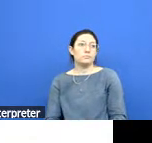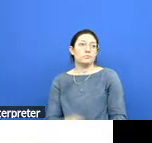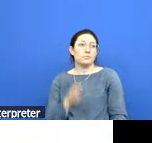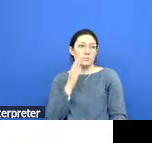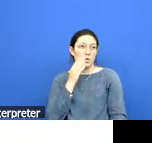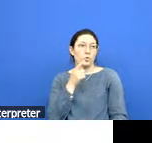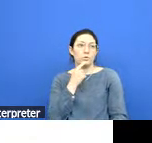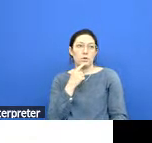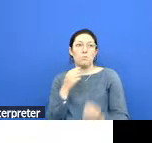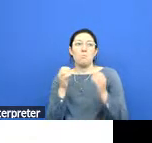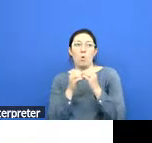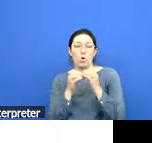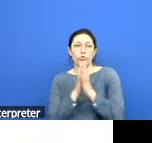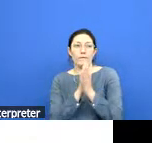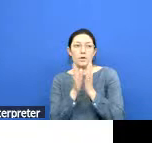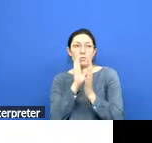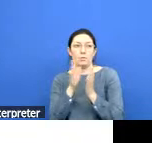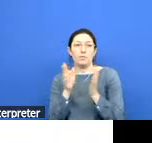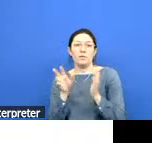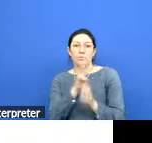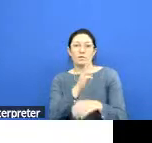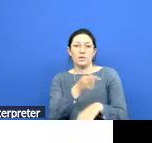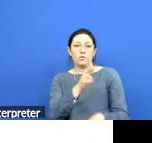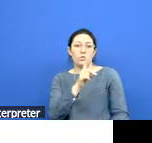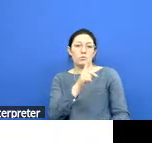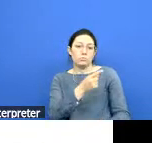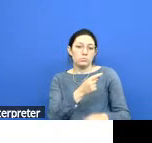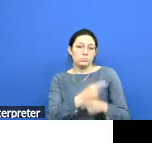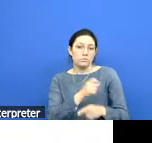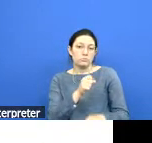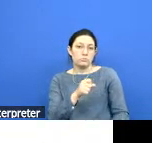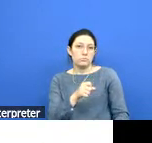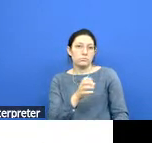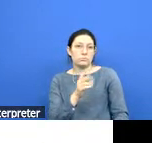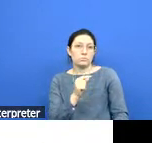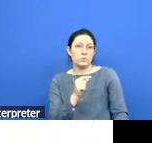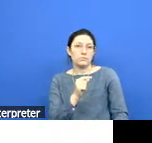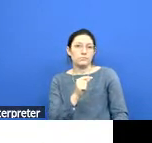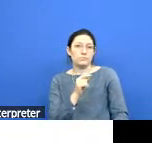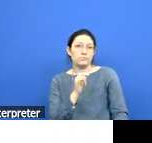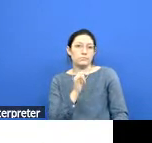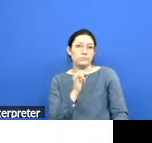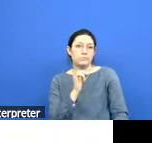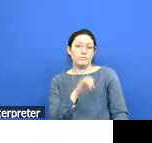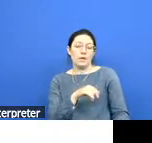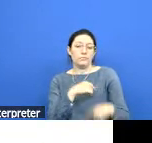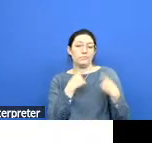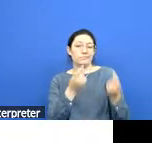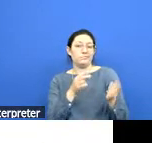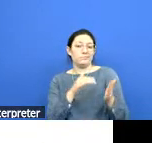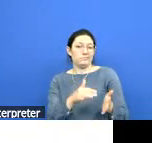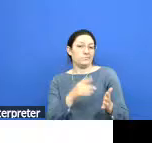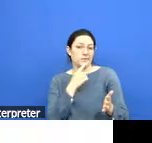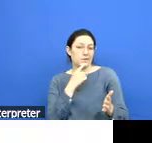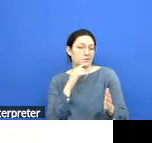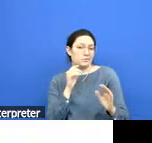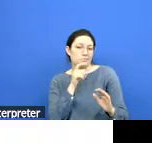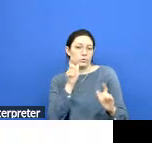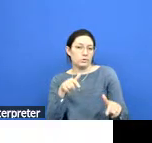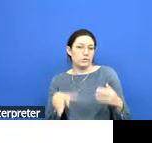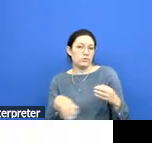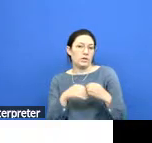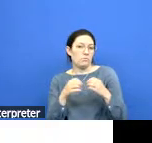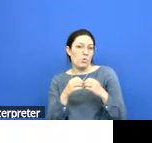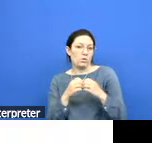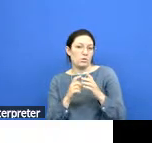traffic distribution will be going on West Henrietta Road, just based on the historical data of the traffic in the area. and that was one of my other questions I wanted to ask